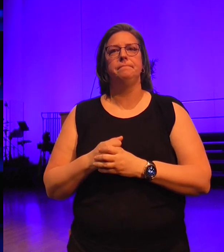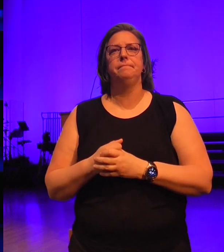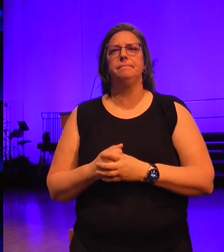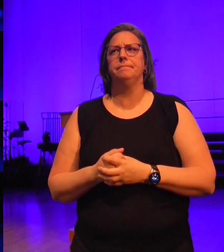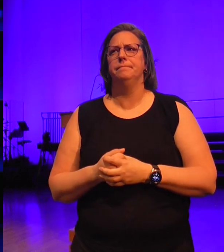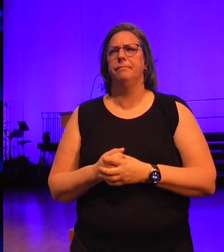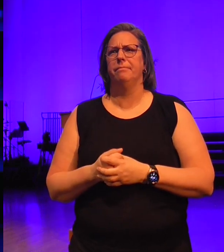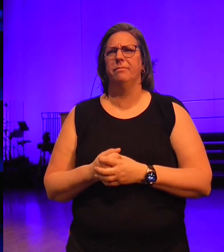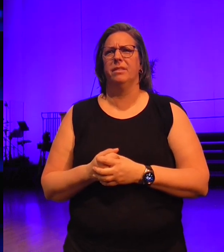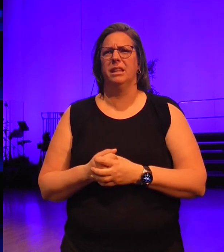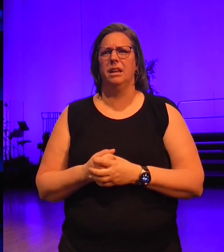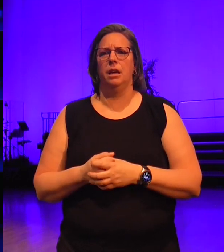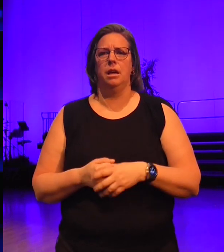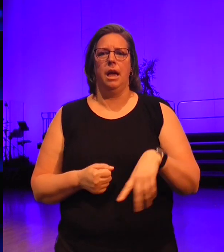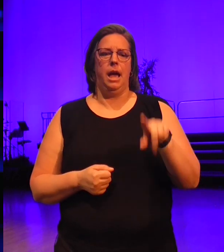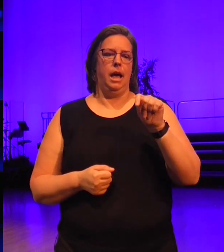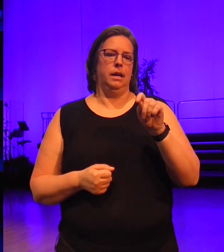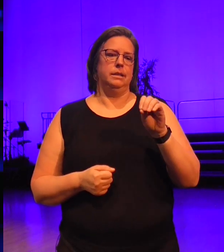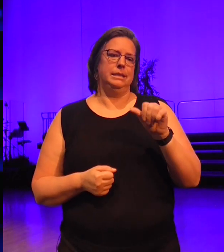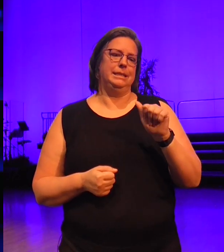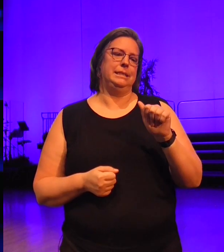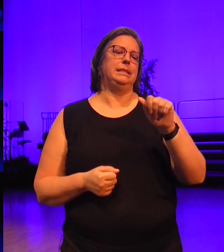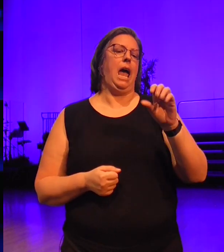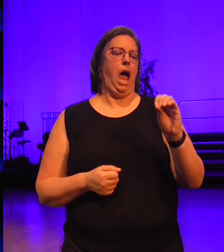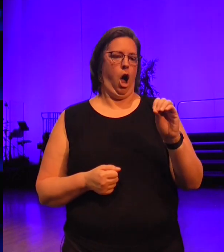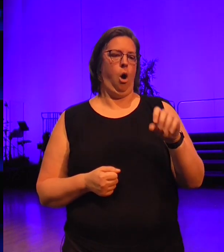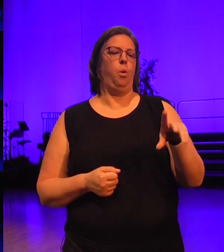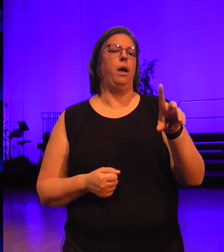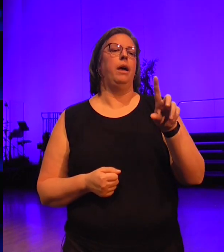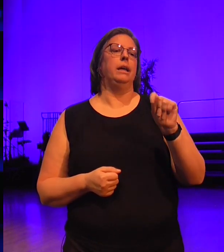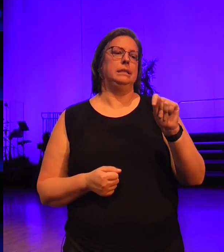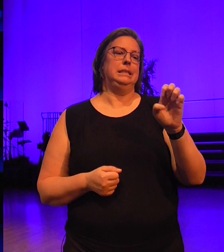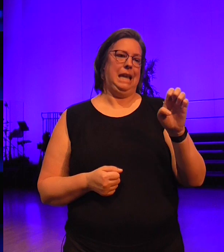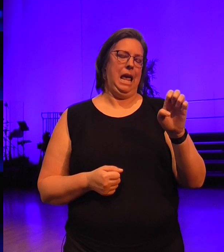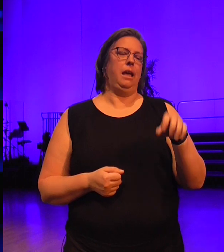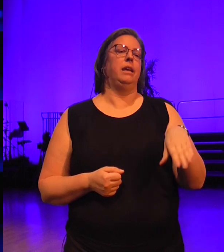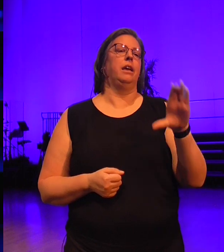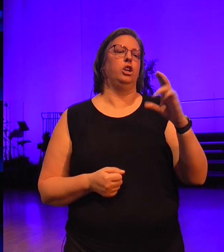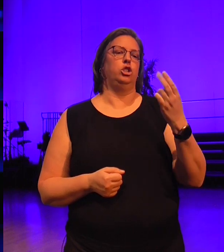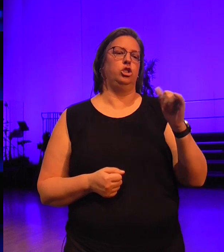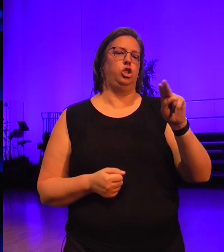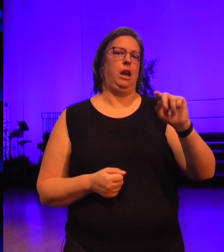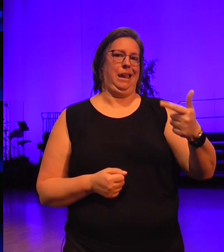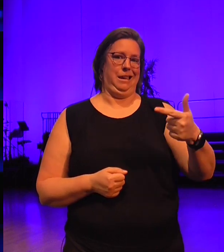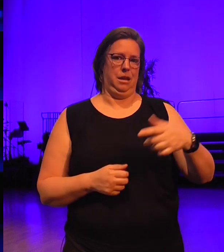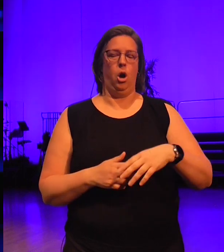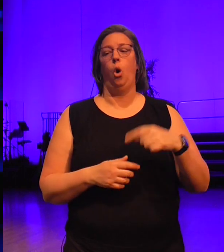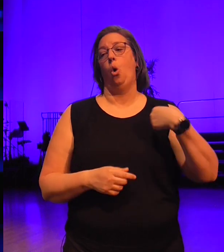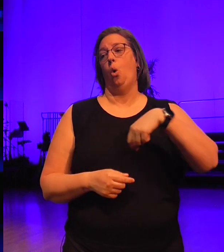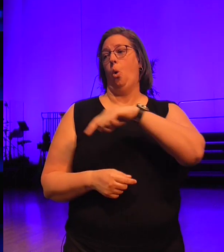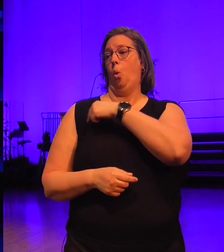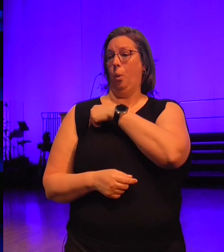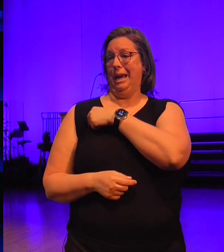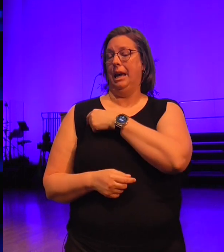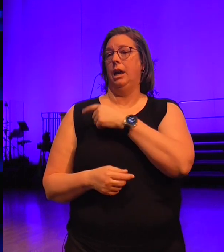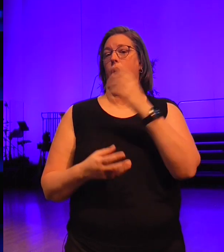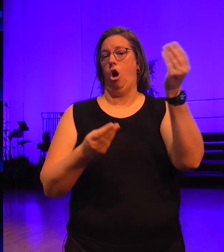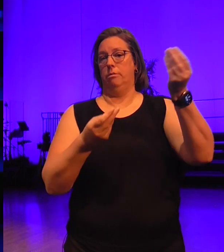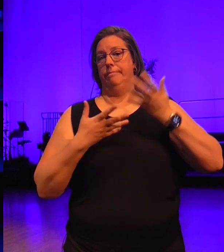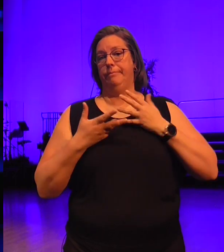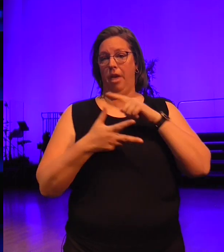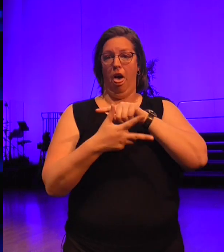In the Tao Te Ching, a book of ancient Chinese wisdom, we are shared what's called the three